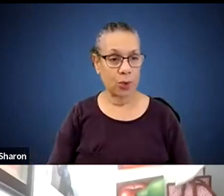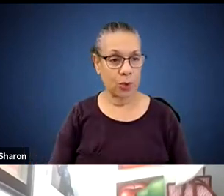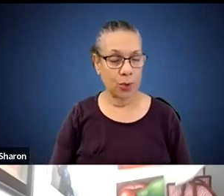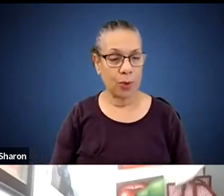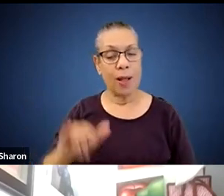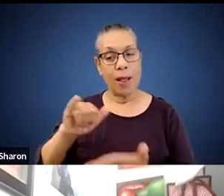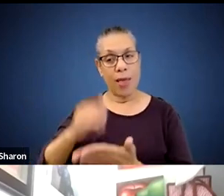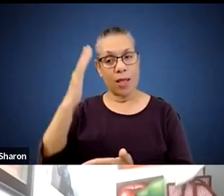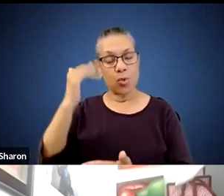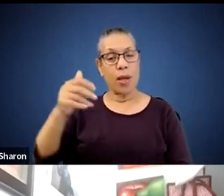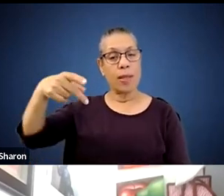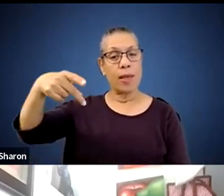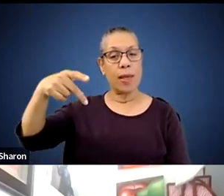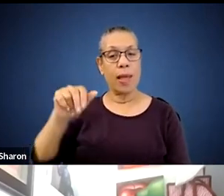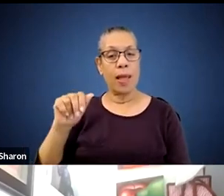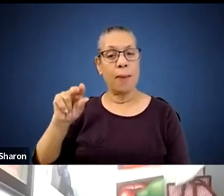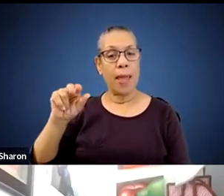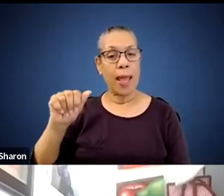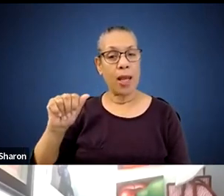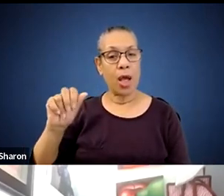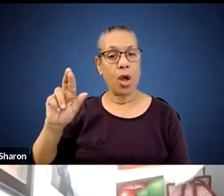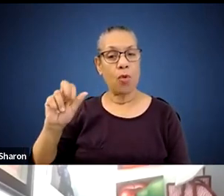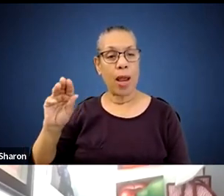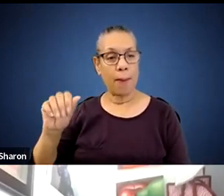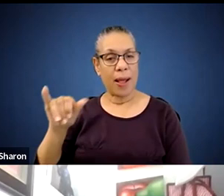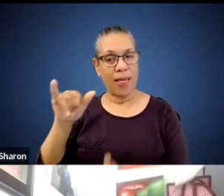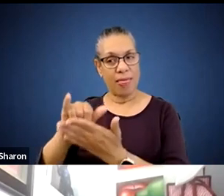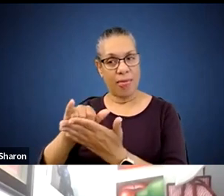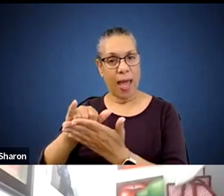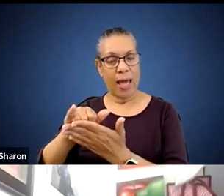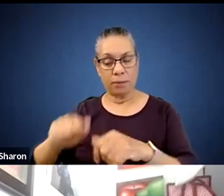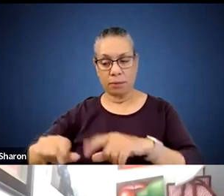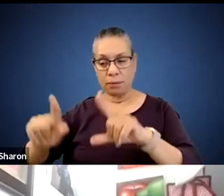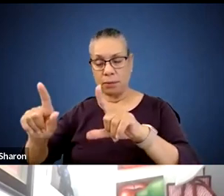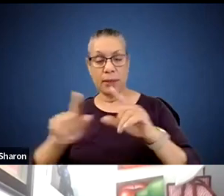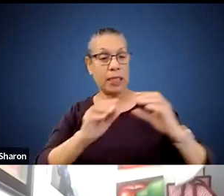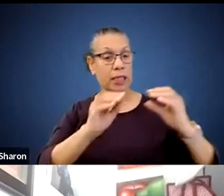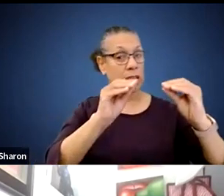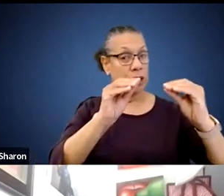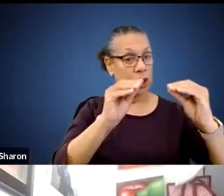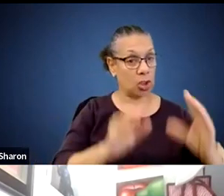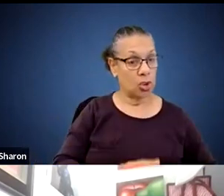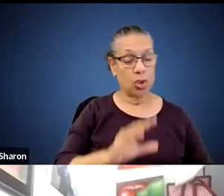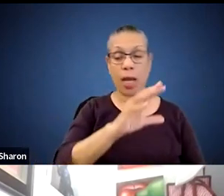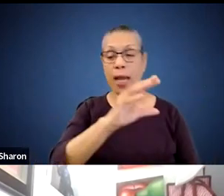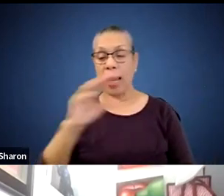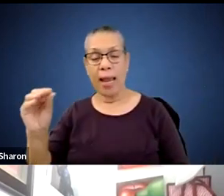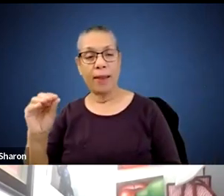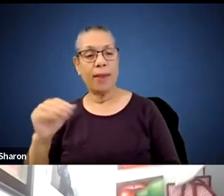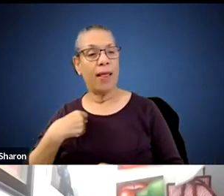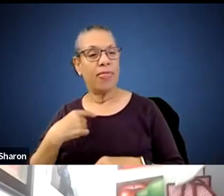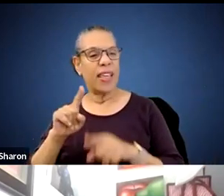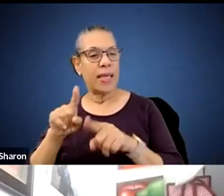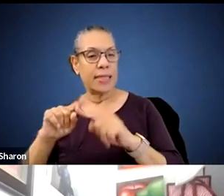Panorama platform is so helpful because this the teacher as well as folks from the attendance team